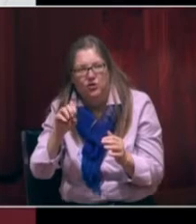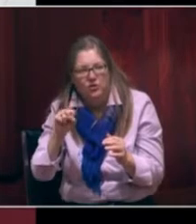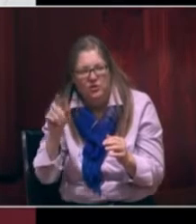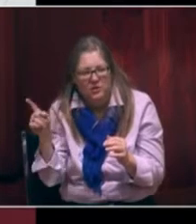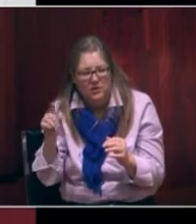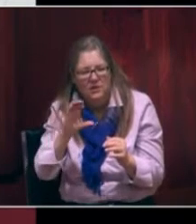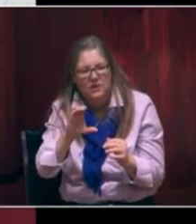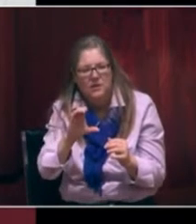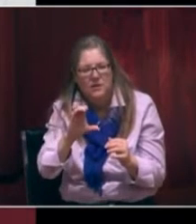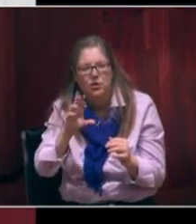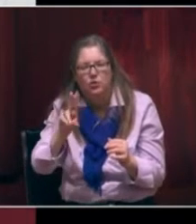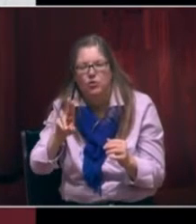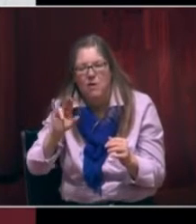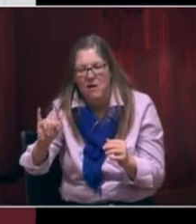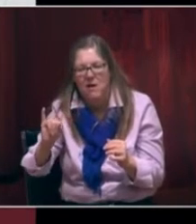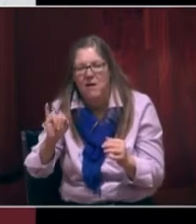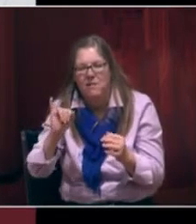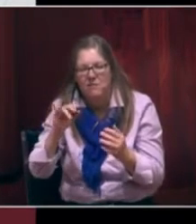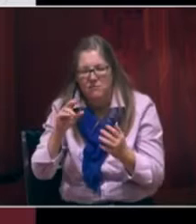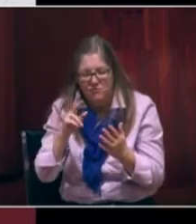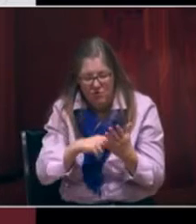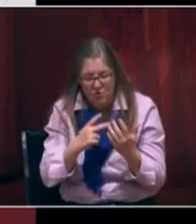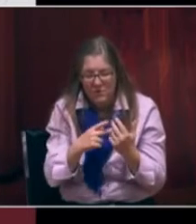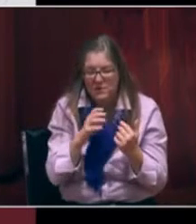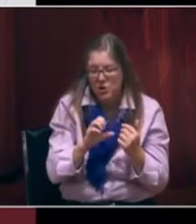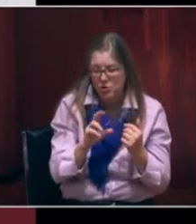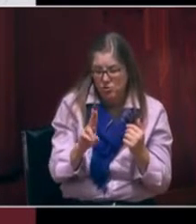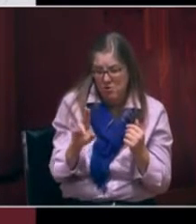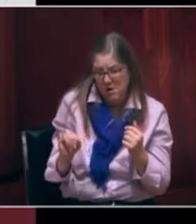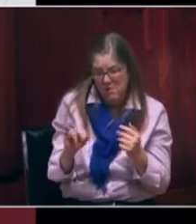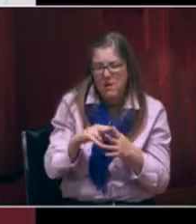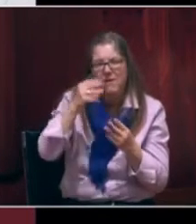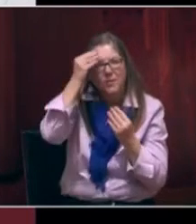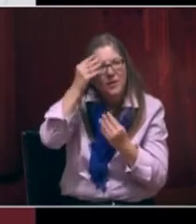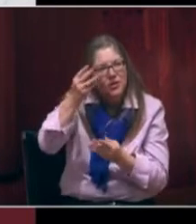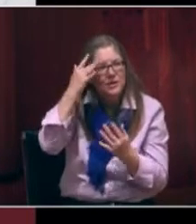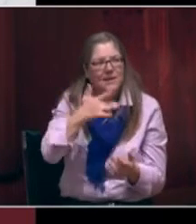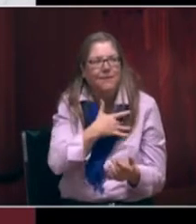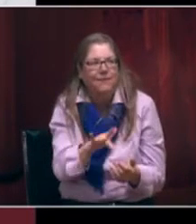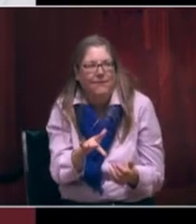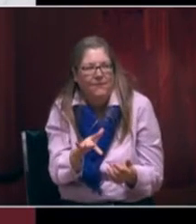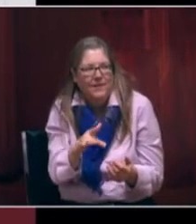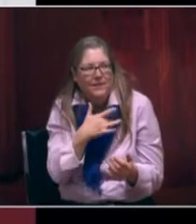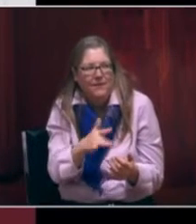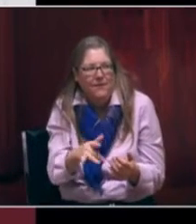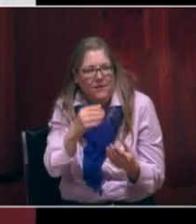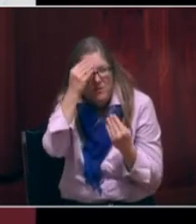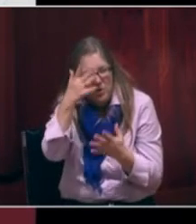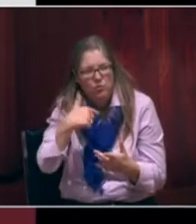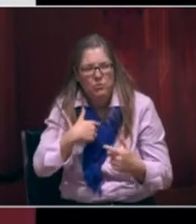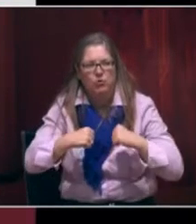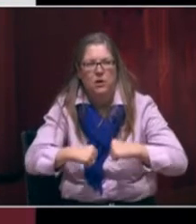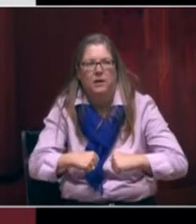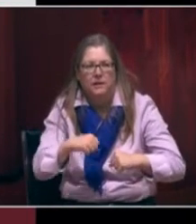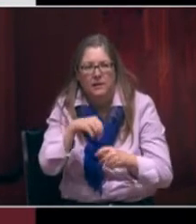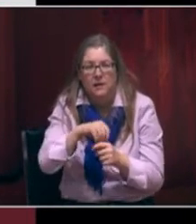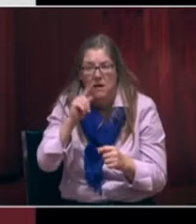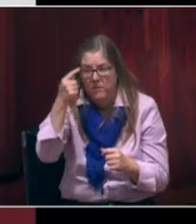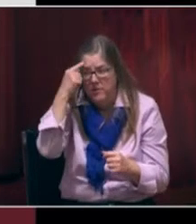forward because really, when we talk about CUI, we're talking about information, the sensitive information that we're currently protecting in the government.